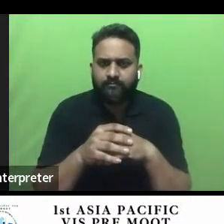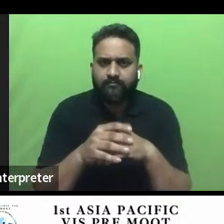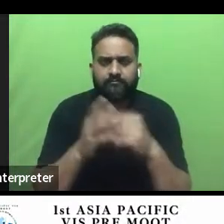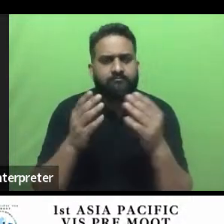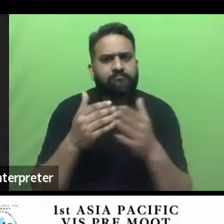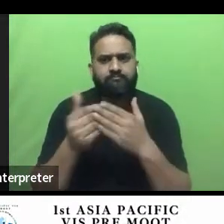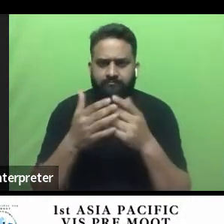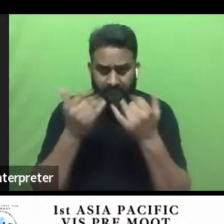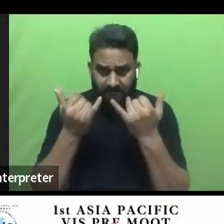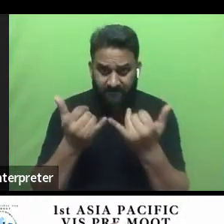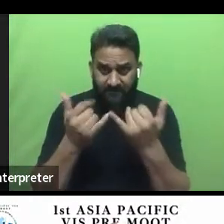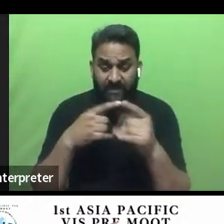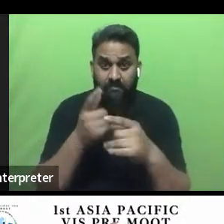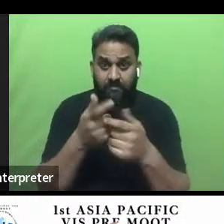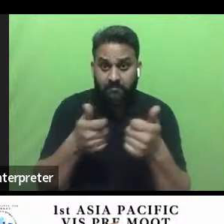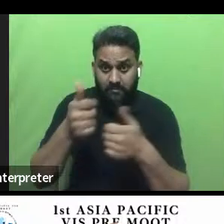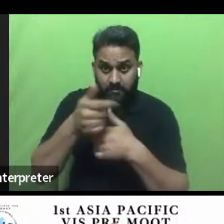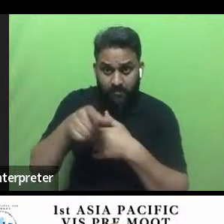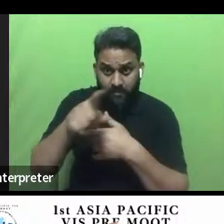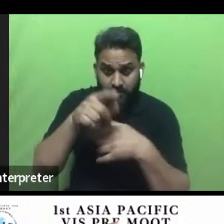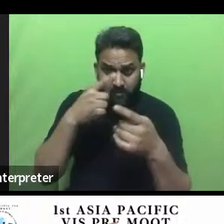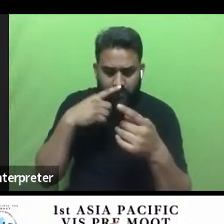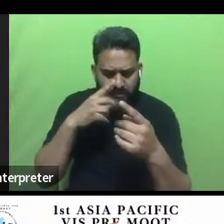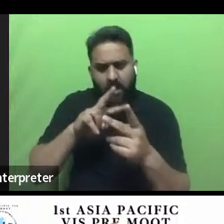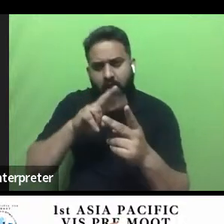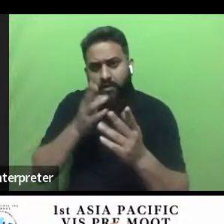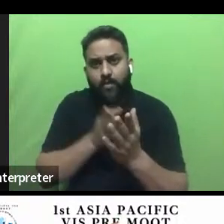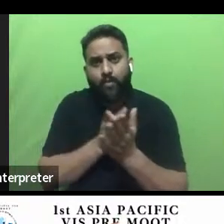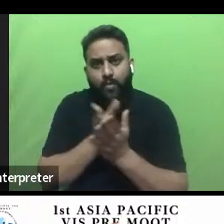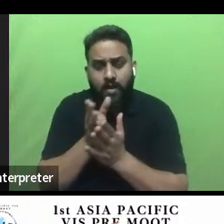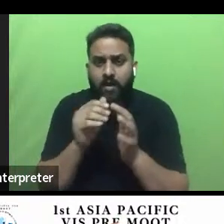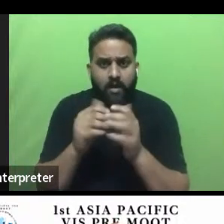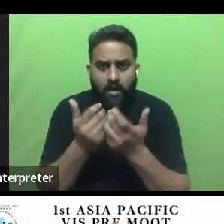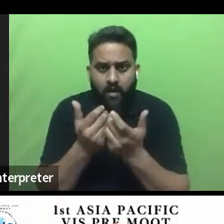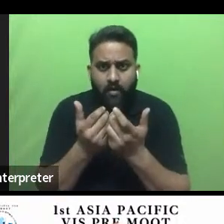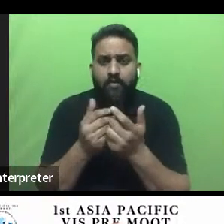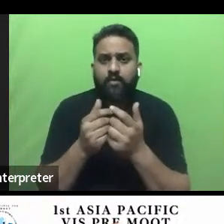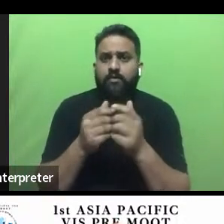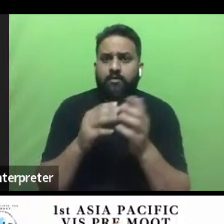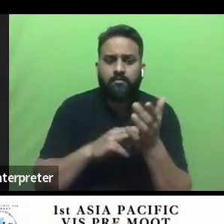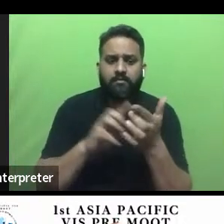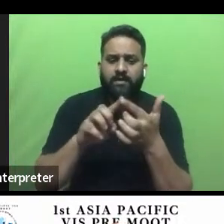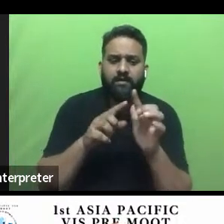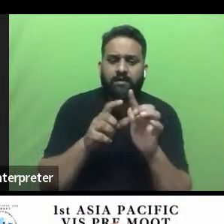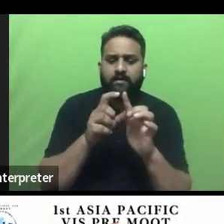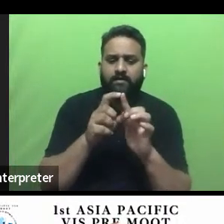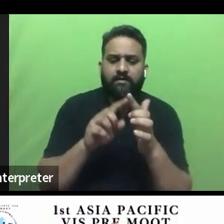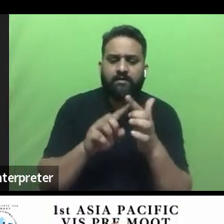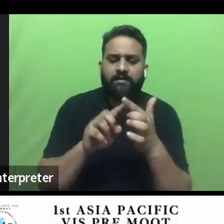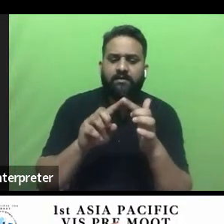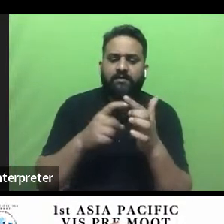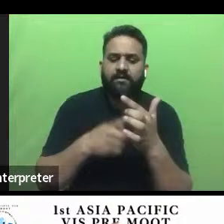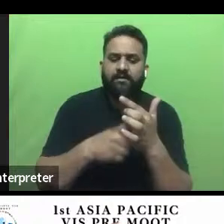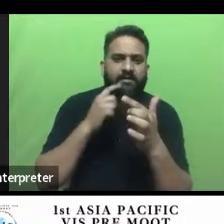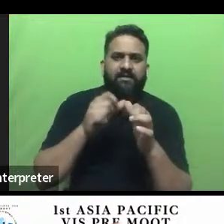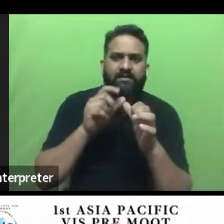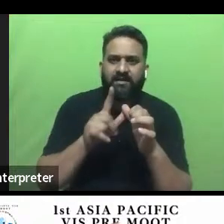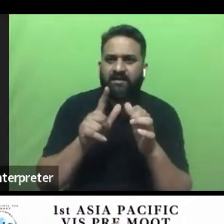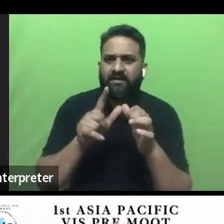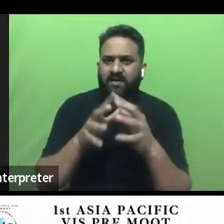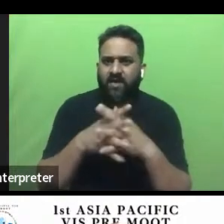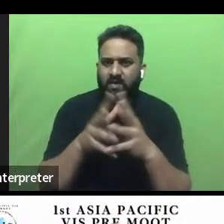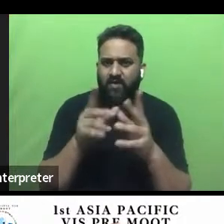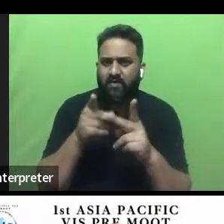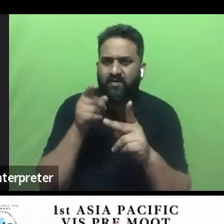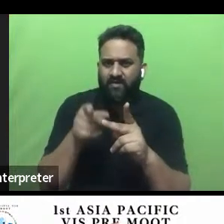if the tribunal considers in the alternative that Mediterranean law, as the law governing the parties' main contract,